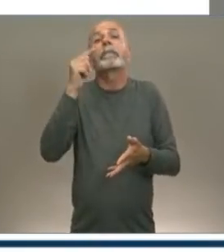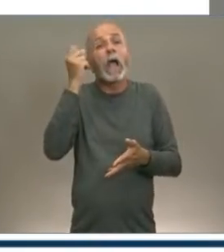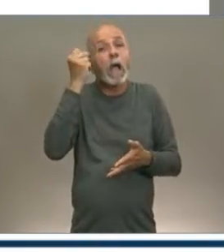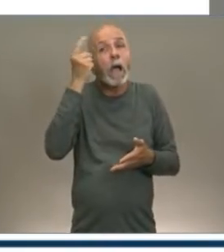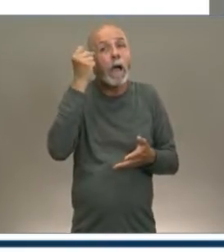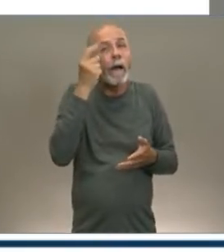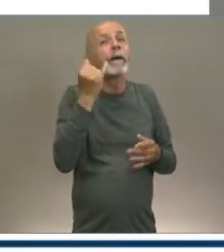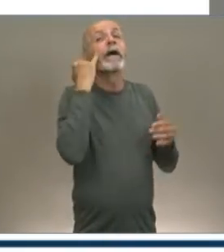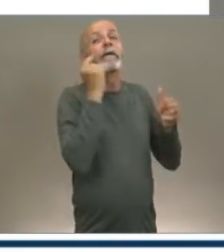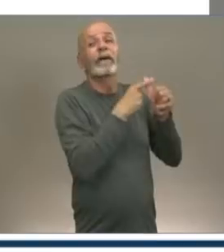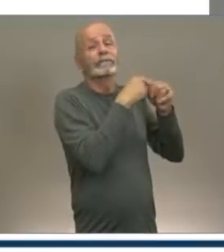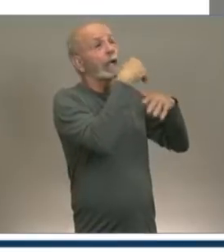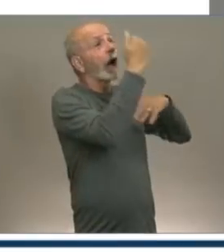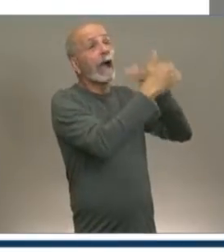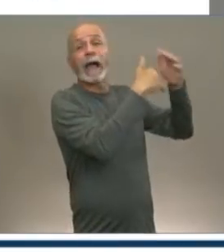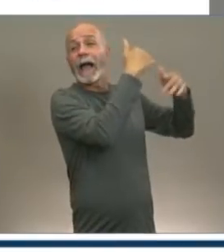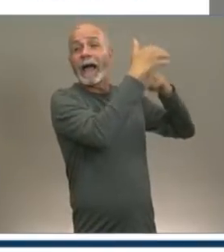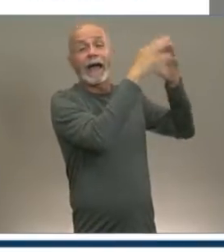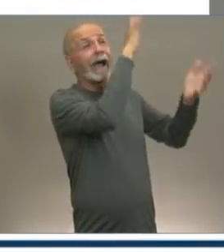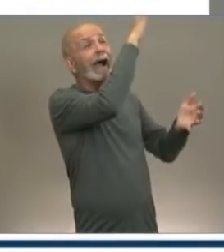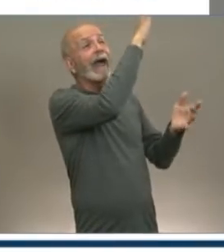time to have much more Moderna